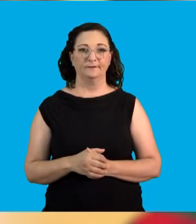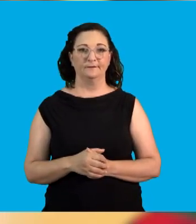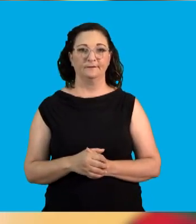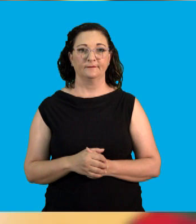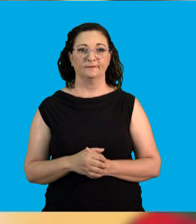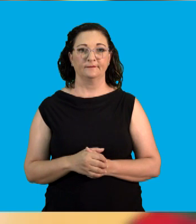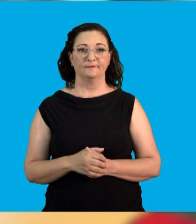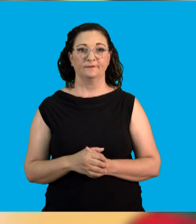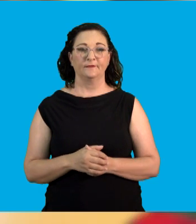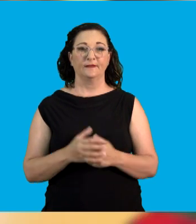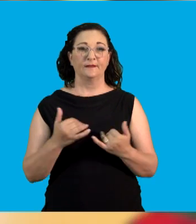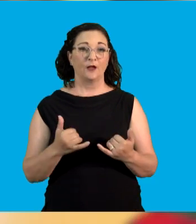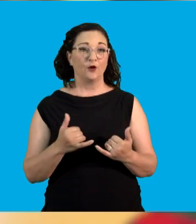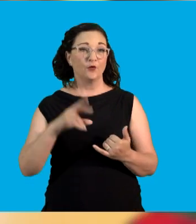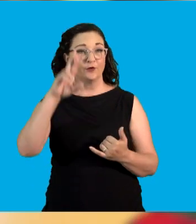the sun.